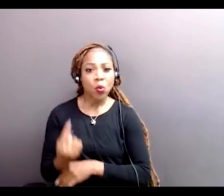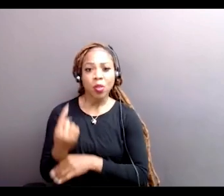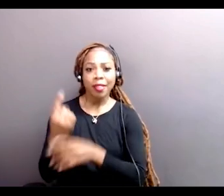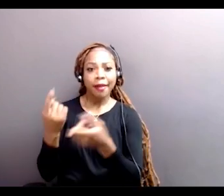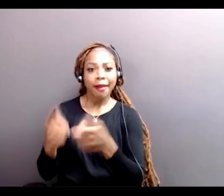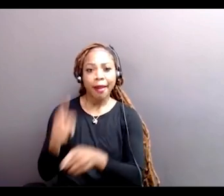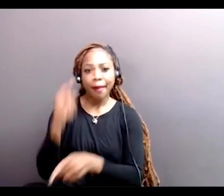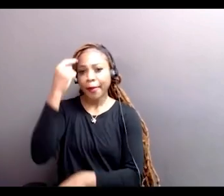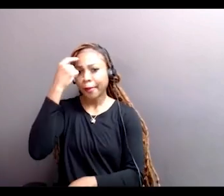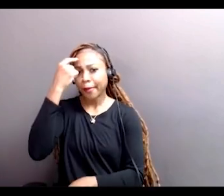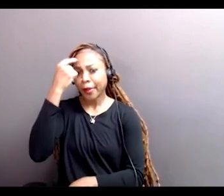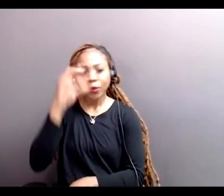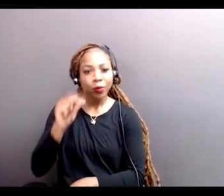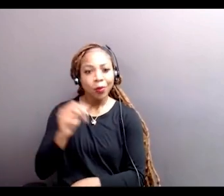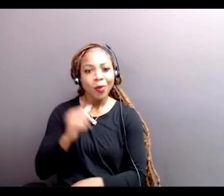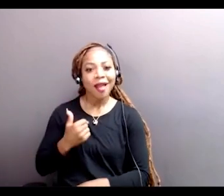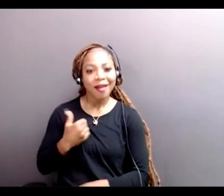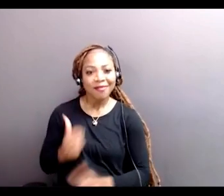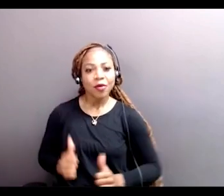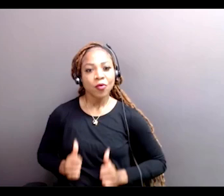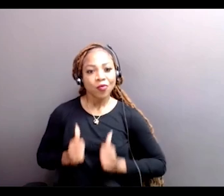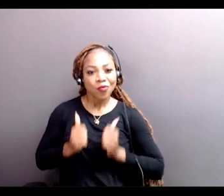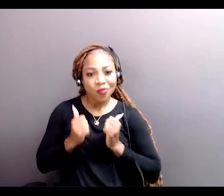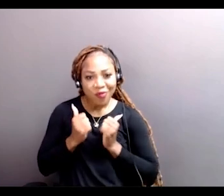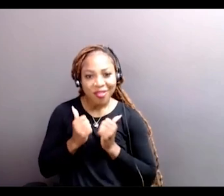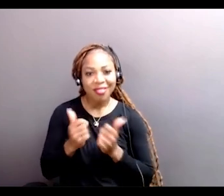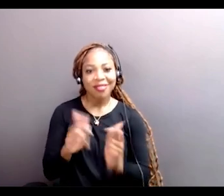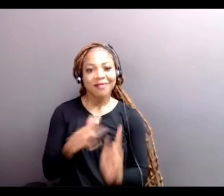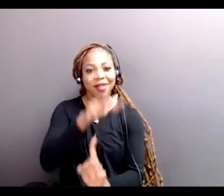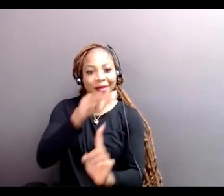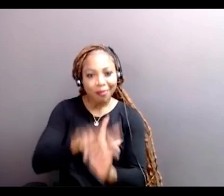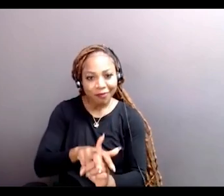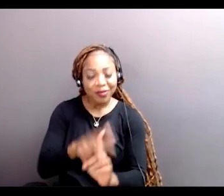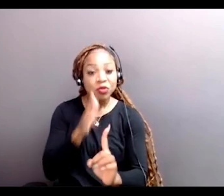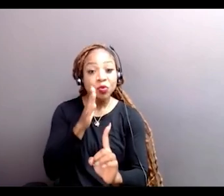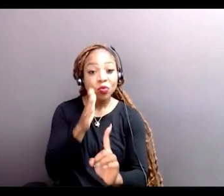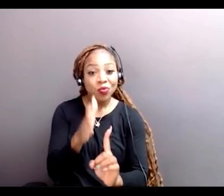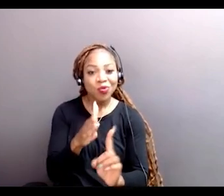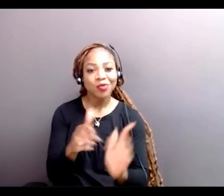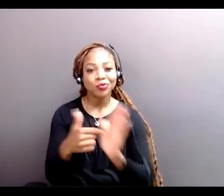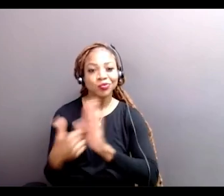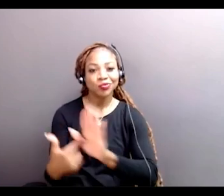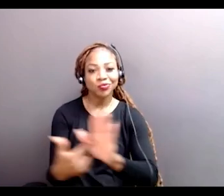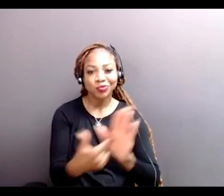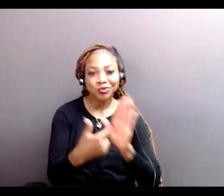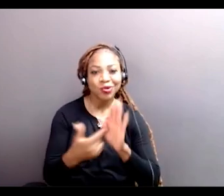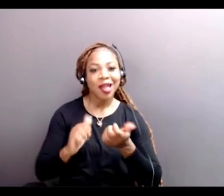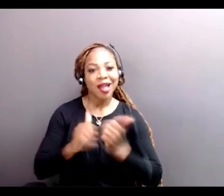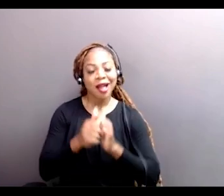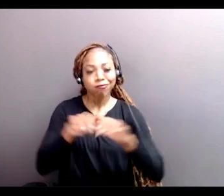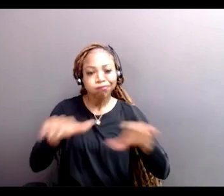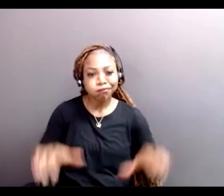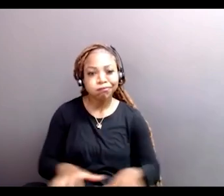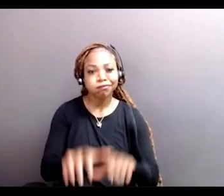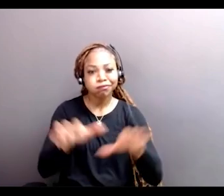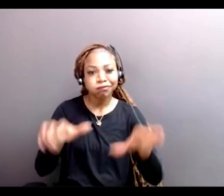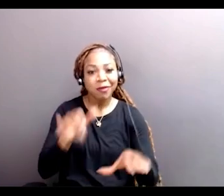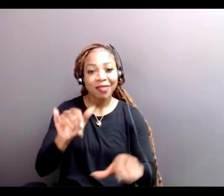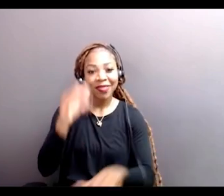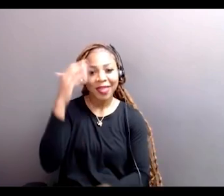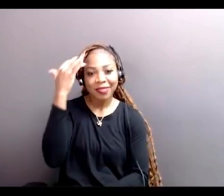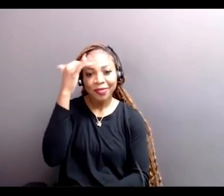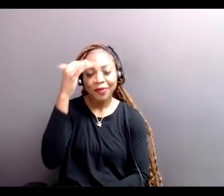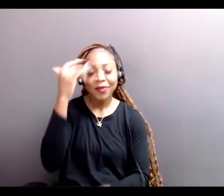mind, it has real life practical applications. And so we will be demonstrating the real life practical applications of this